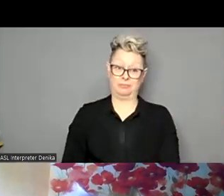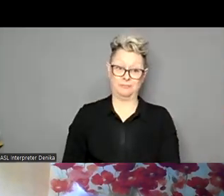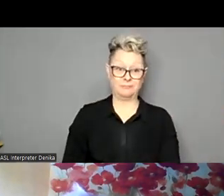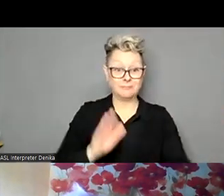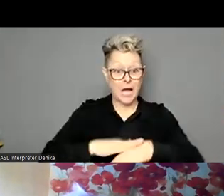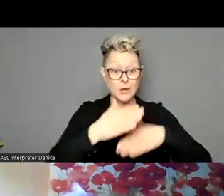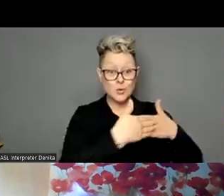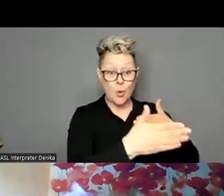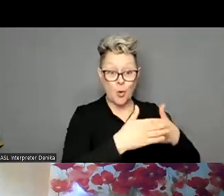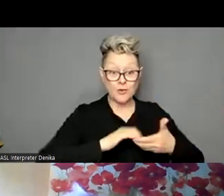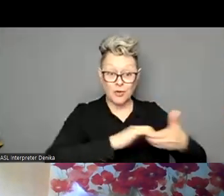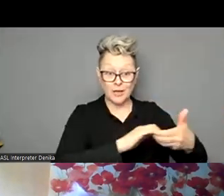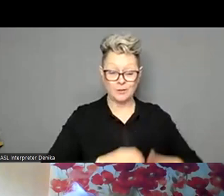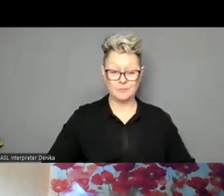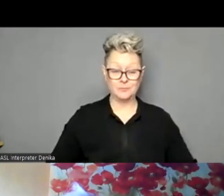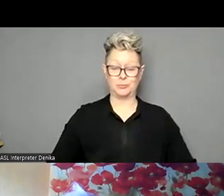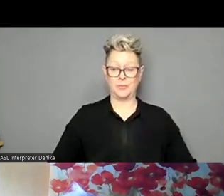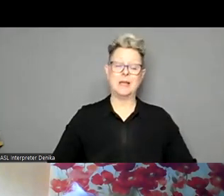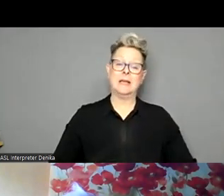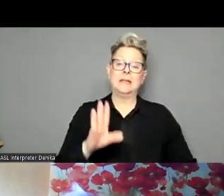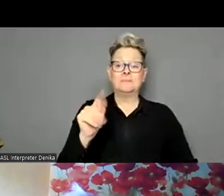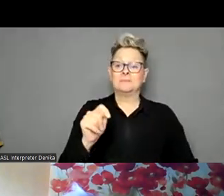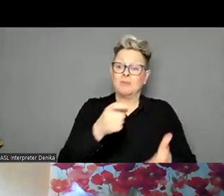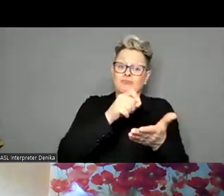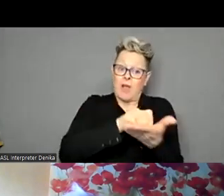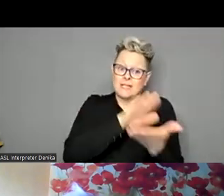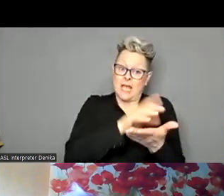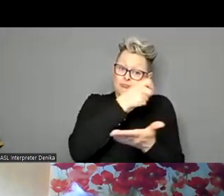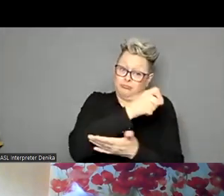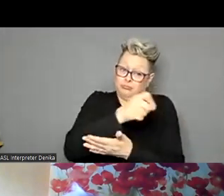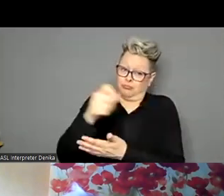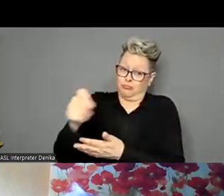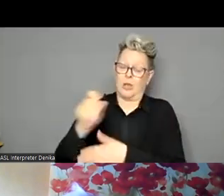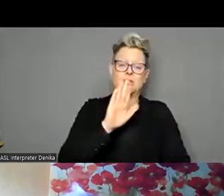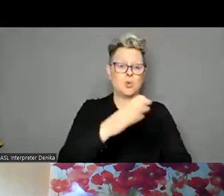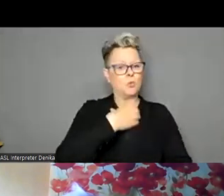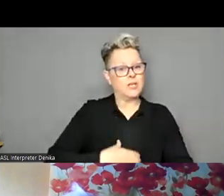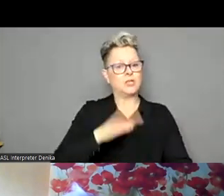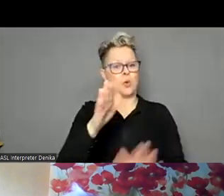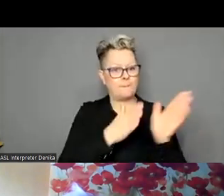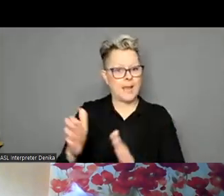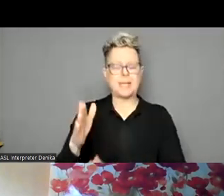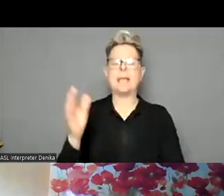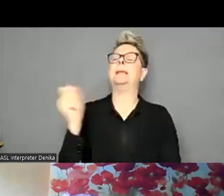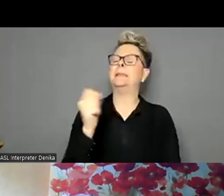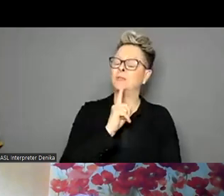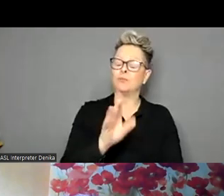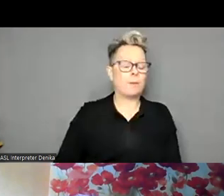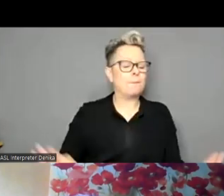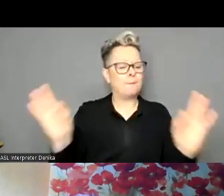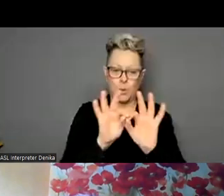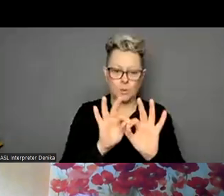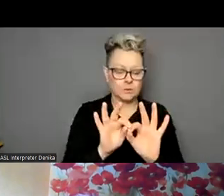say yes, like writing down your wishes. It's probably like, if they're different from what the Intestate Succession Act